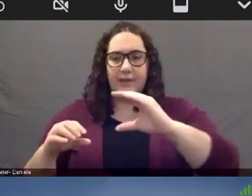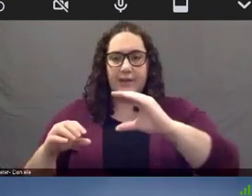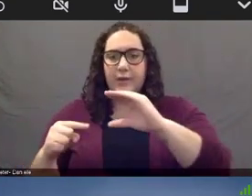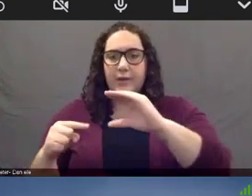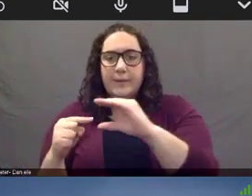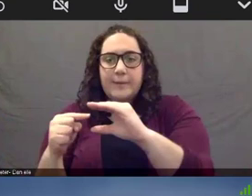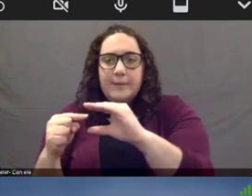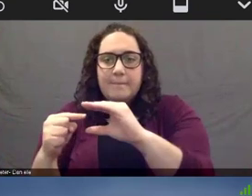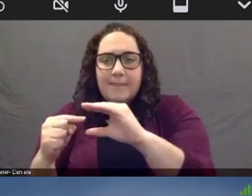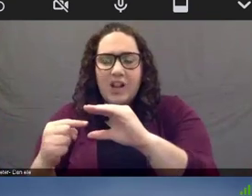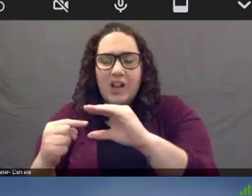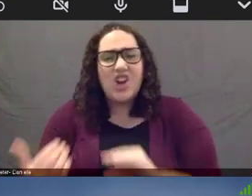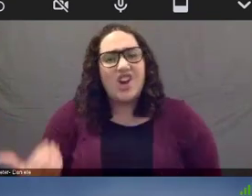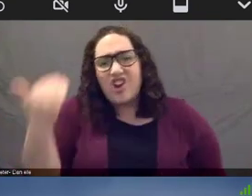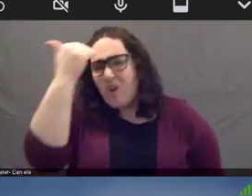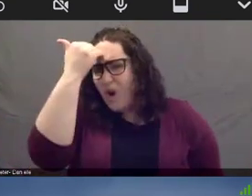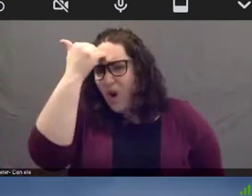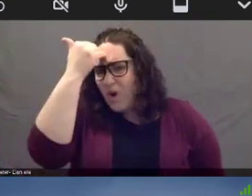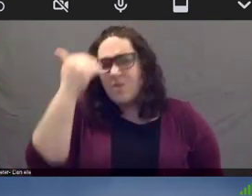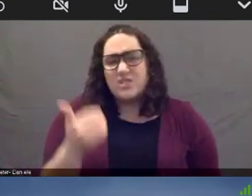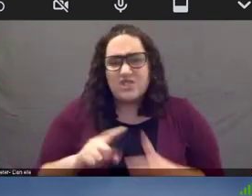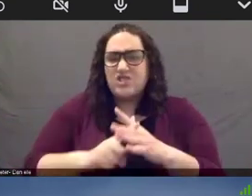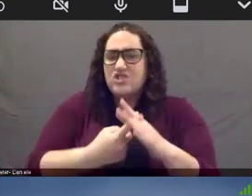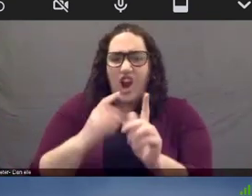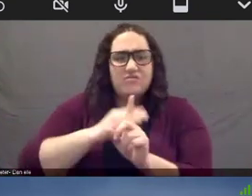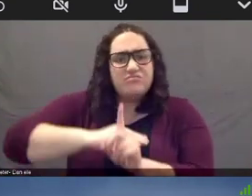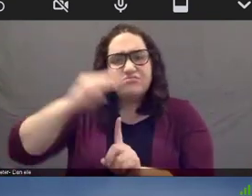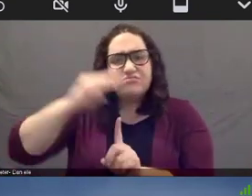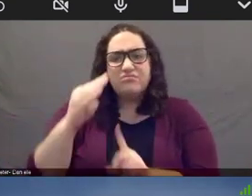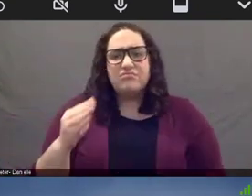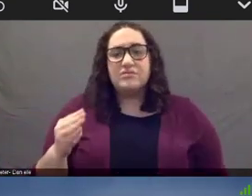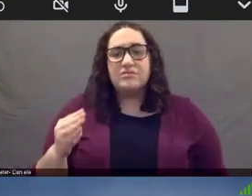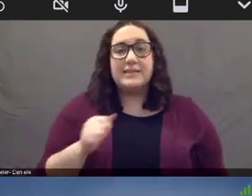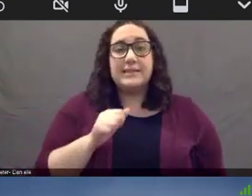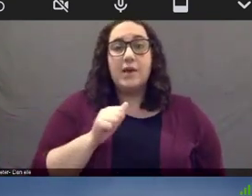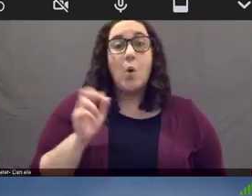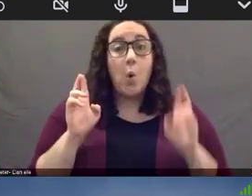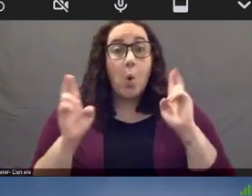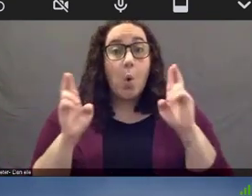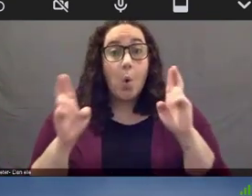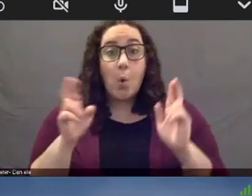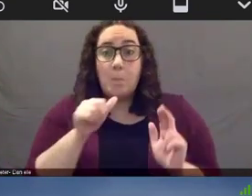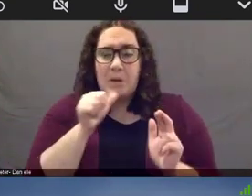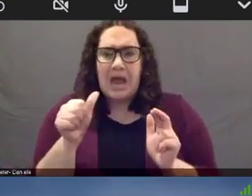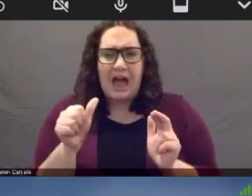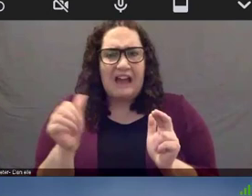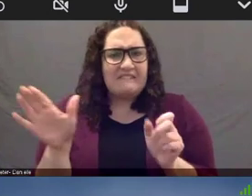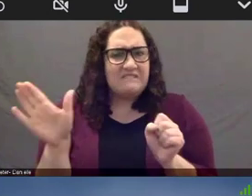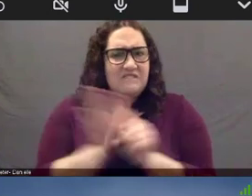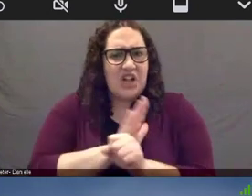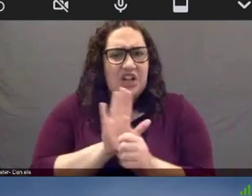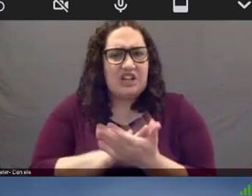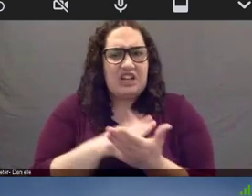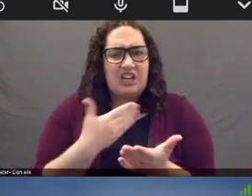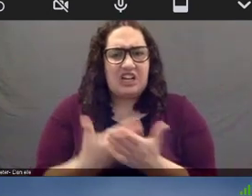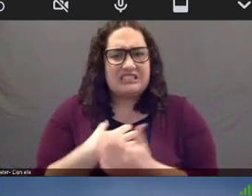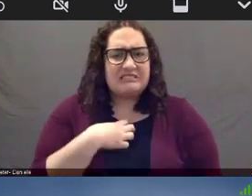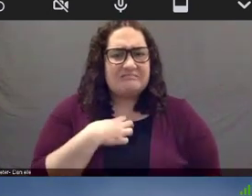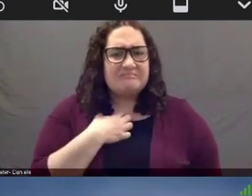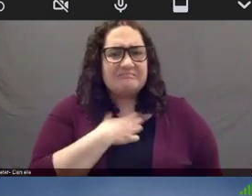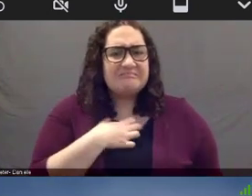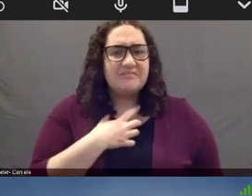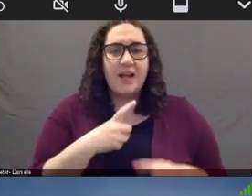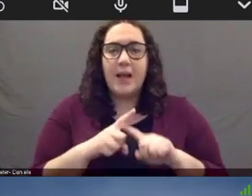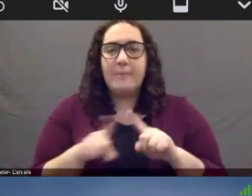So here, this is not rare in the middle. So the center of the steak is being heated up, right? But when the Fourier number